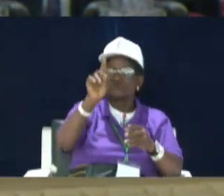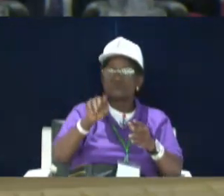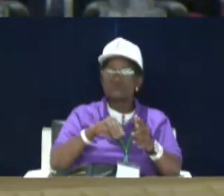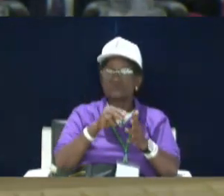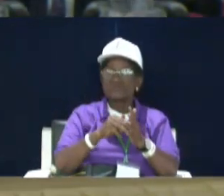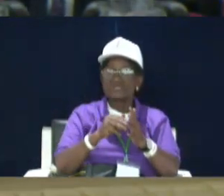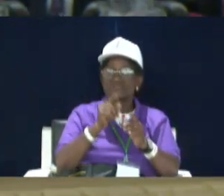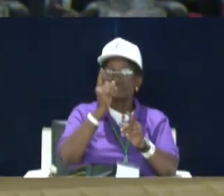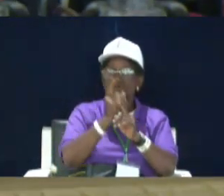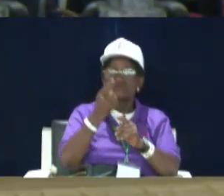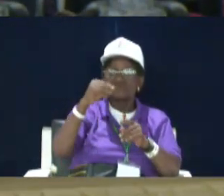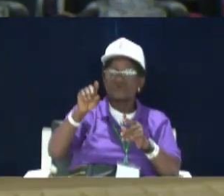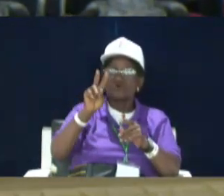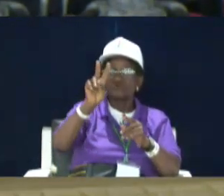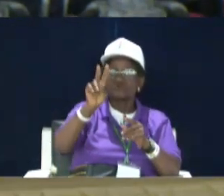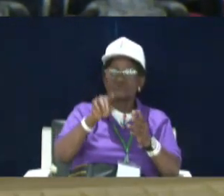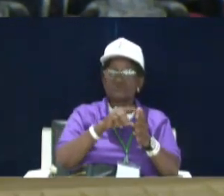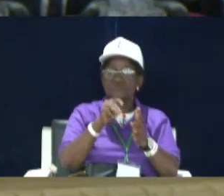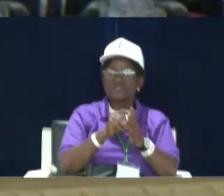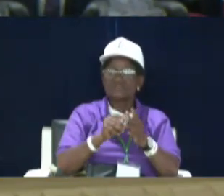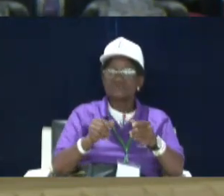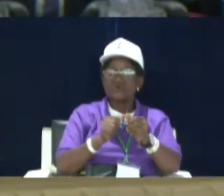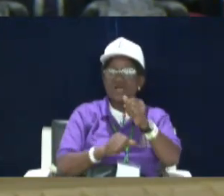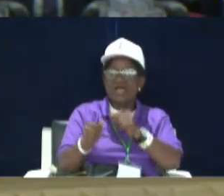for 2 minutes, go ahead, ask God now.